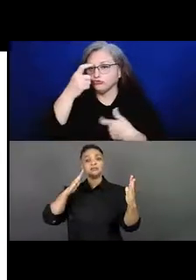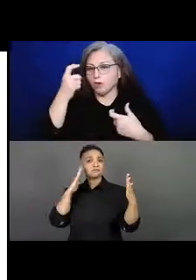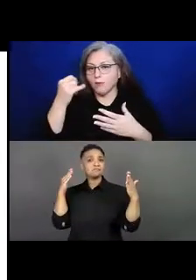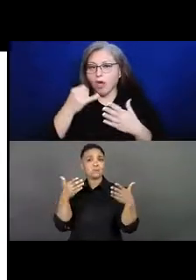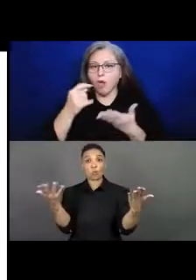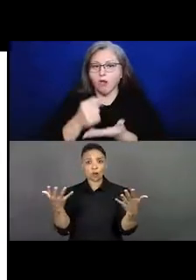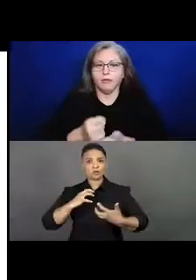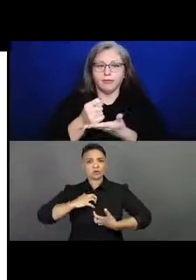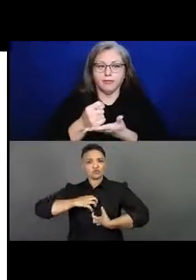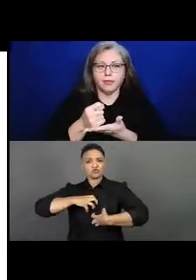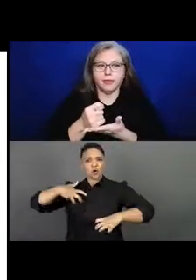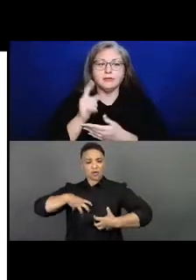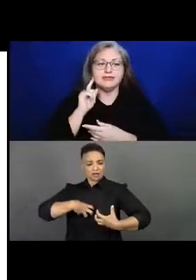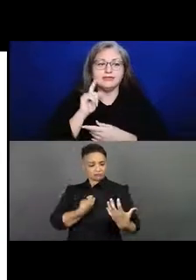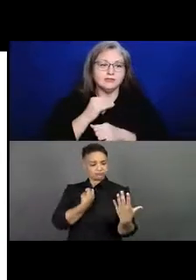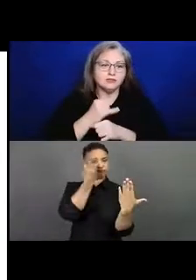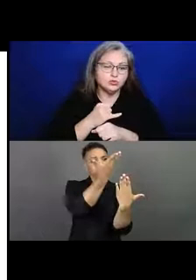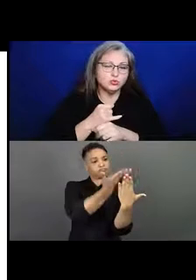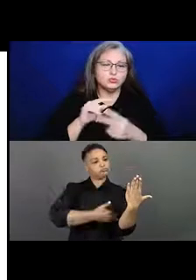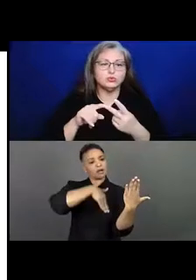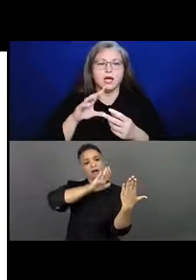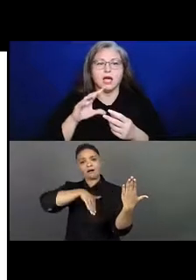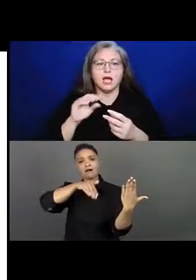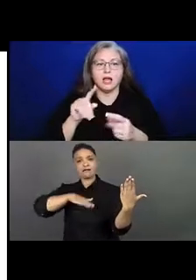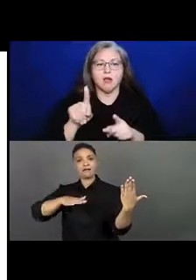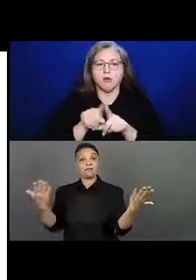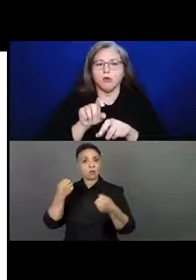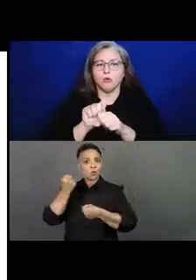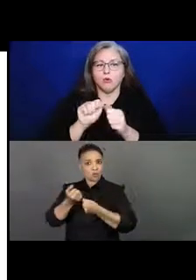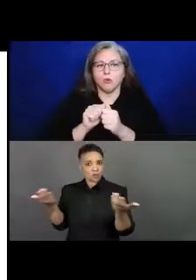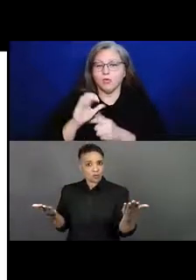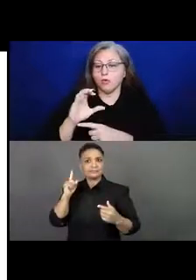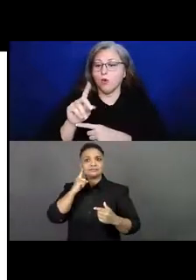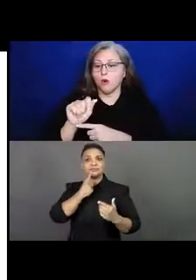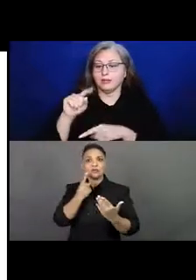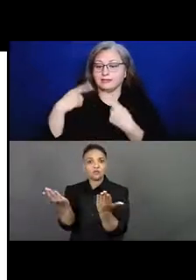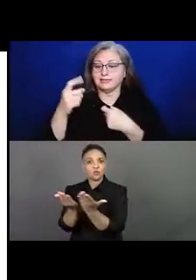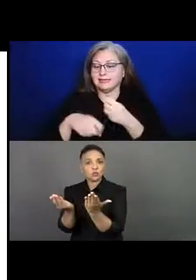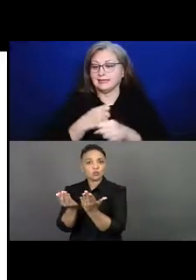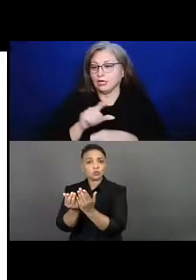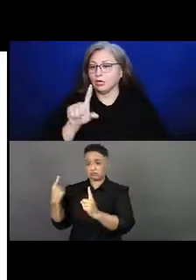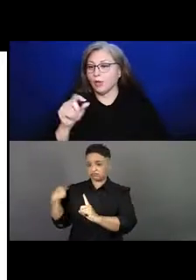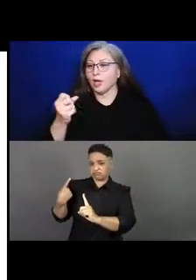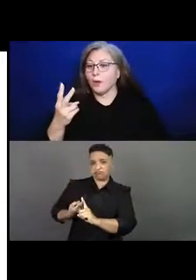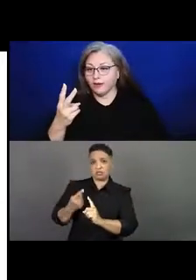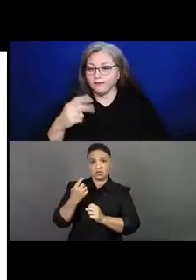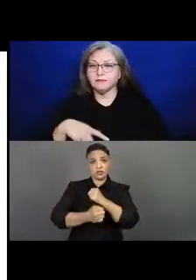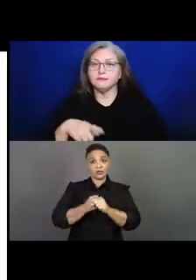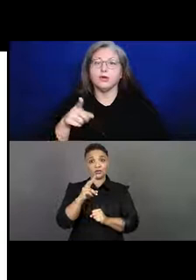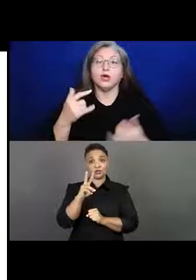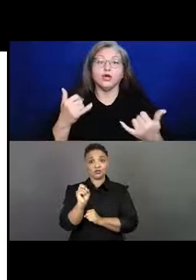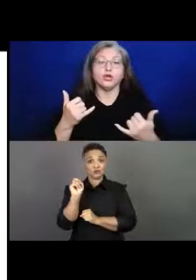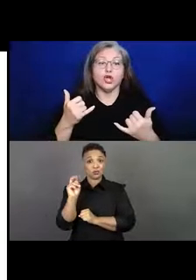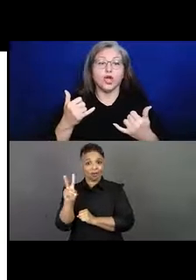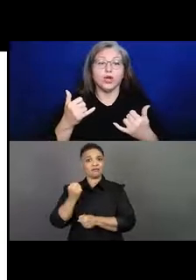therapy in deaf schools, and also she's worked with coders since 2012. She is currently